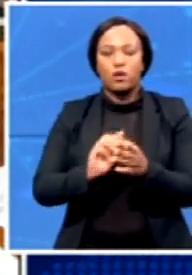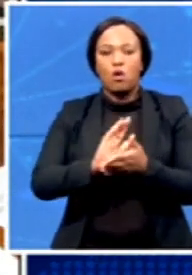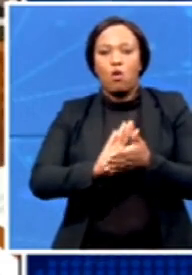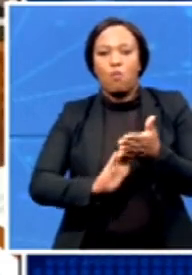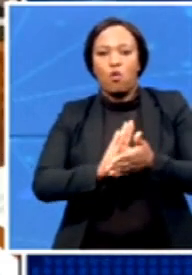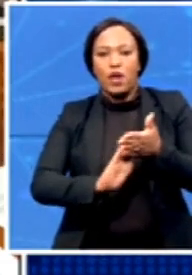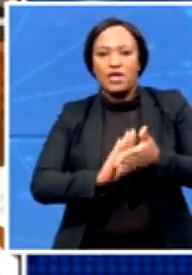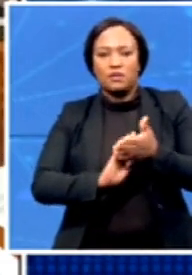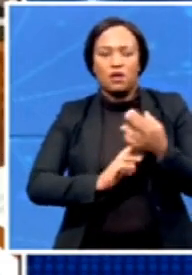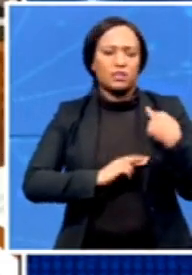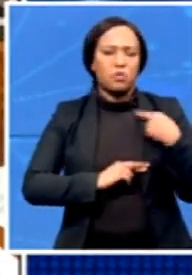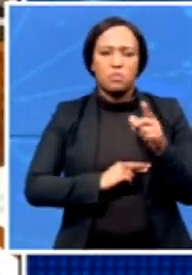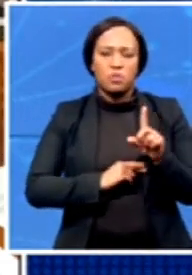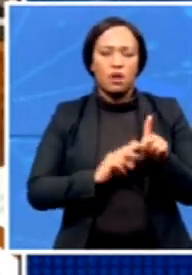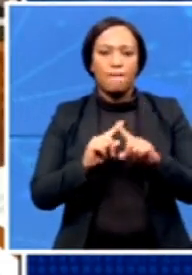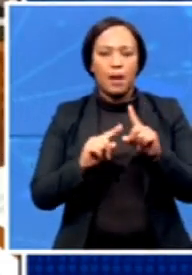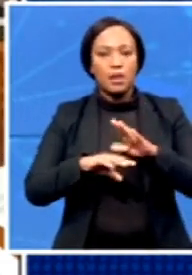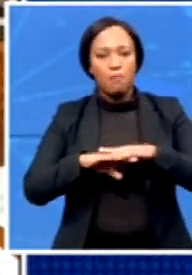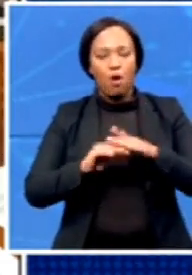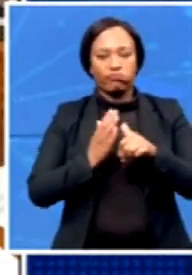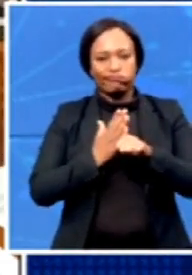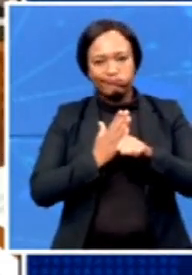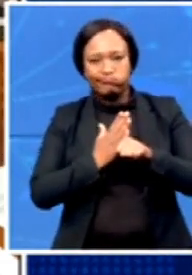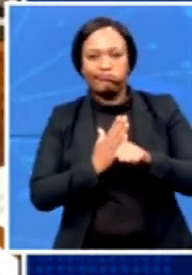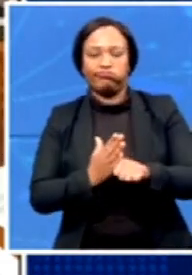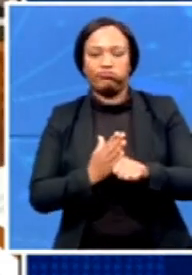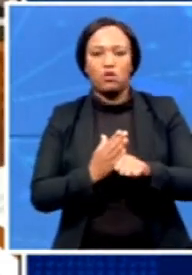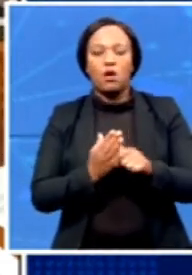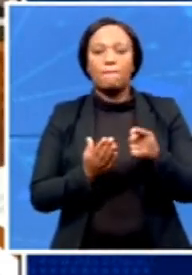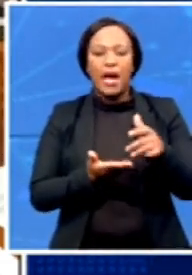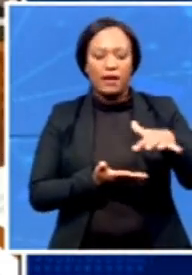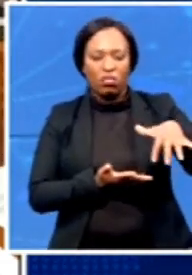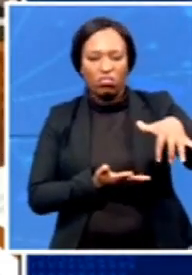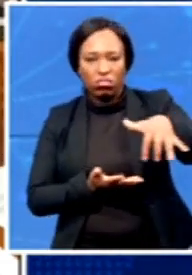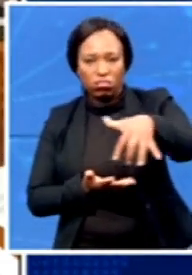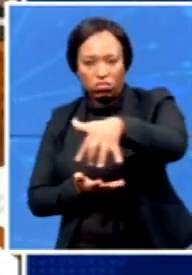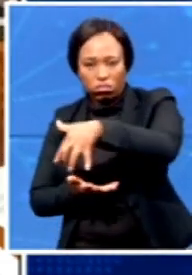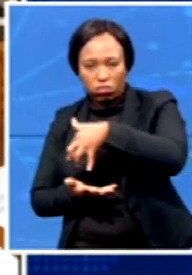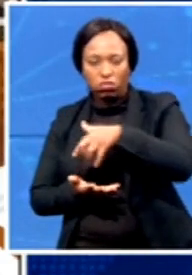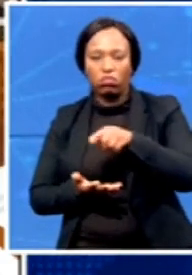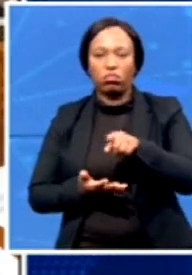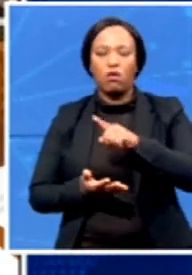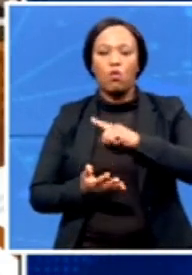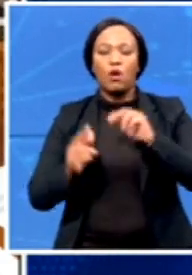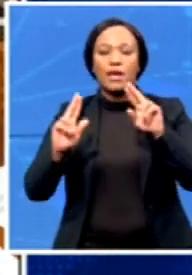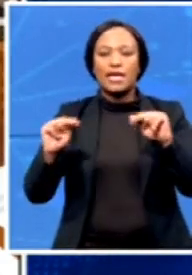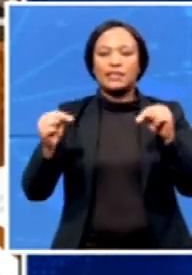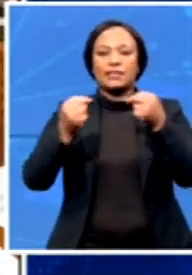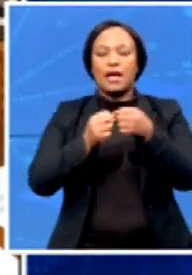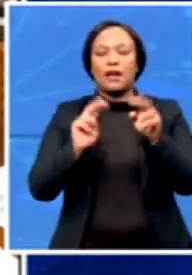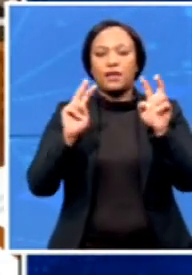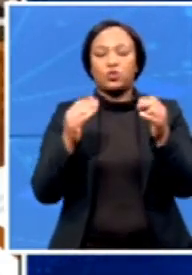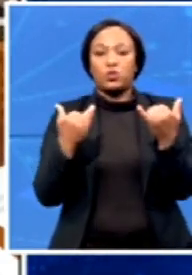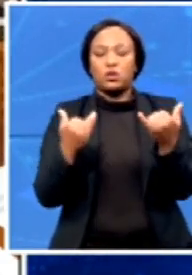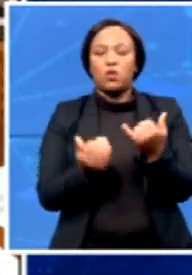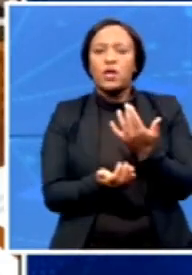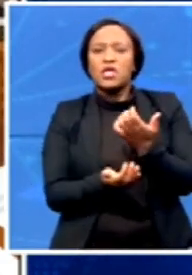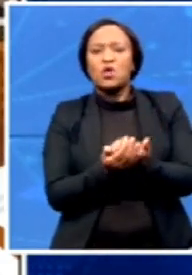emphasis on fundraising. Now, just in terms of national issues, we have an economy that's struggling to get off the ground. We